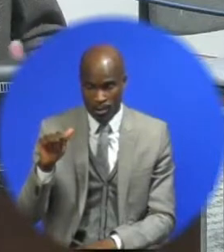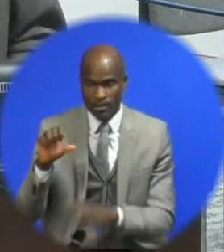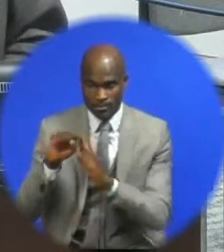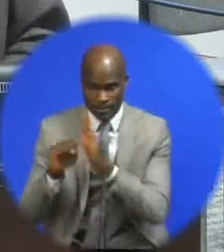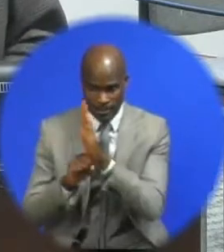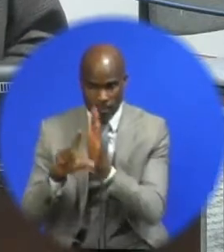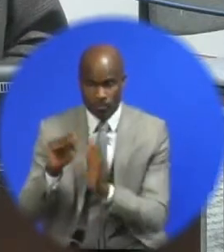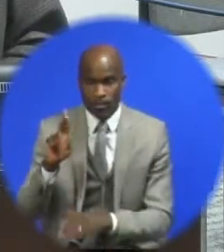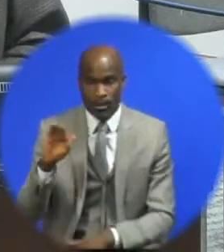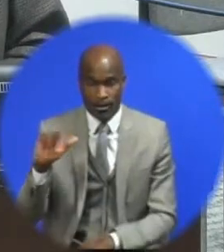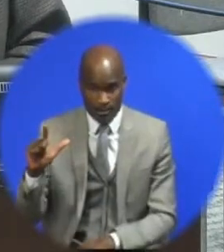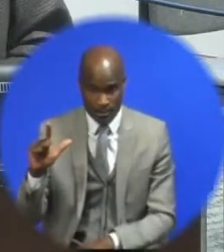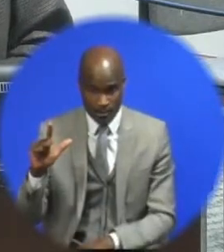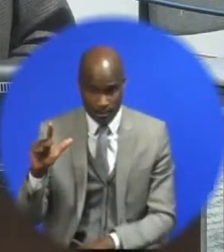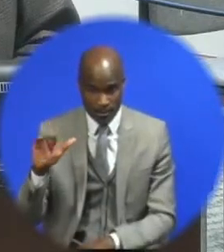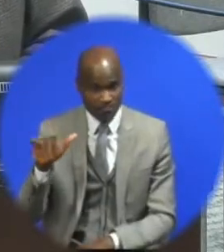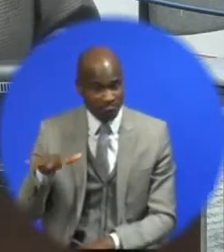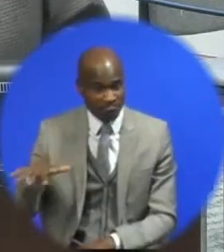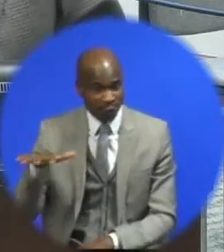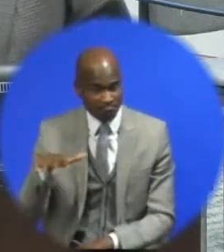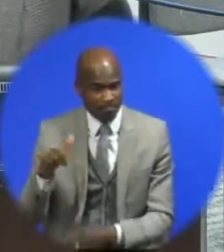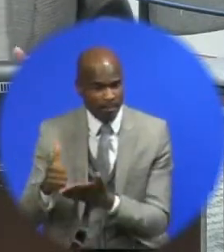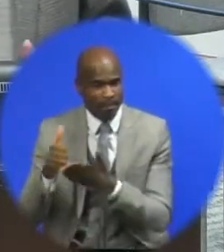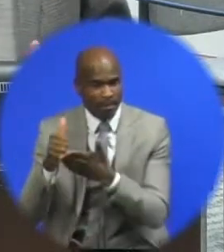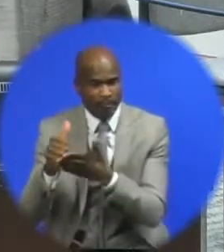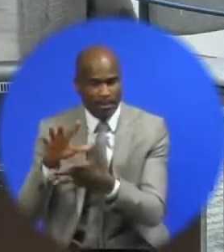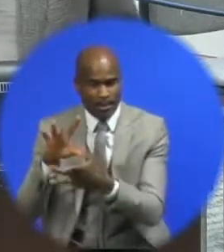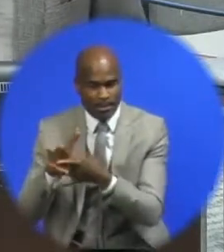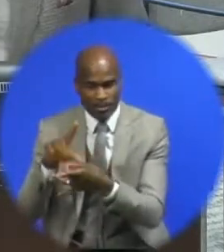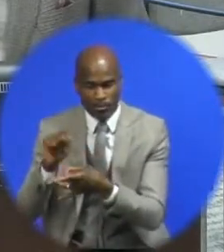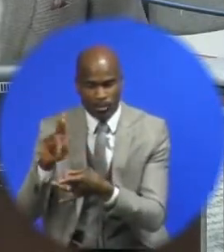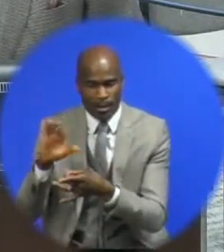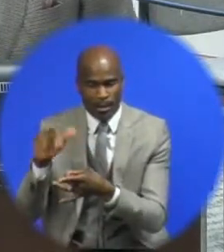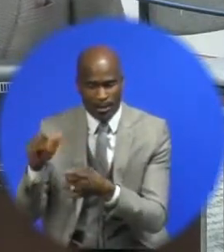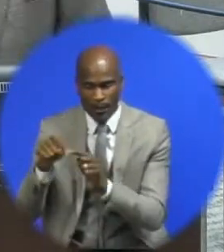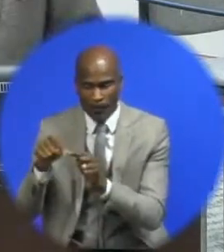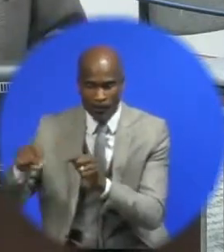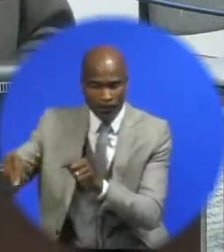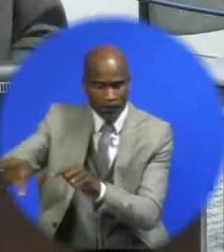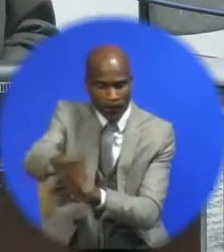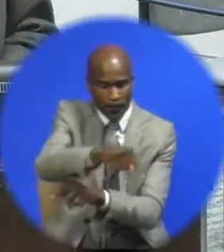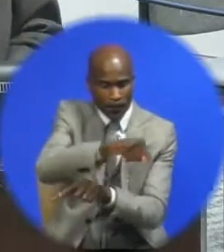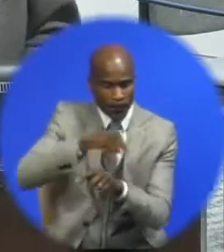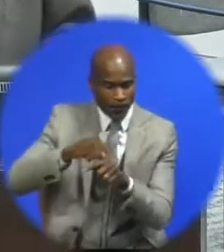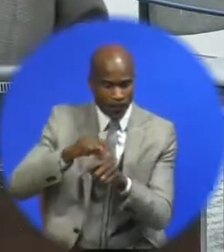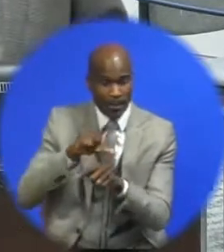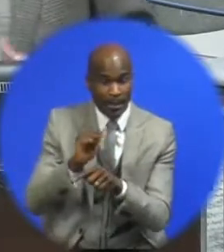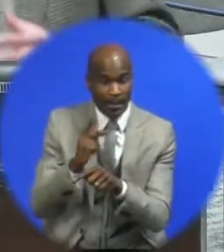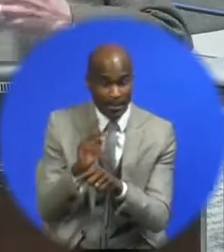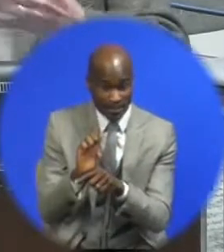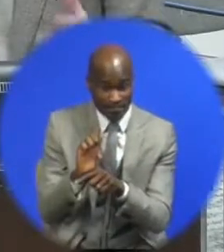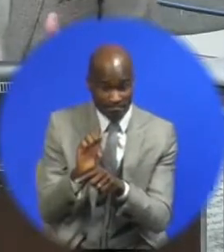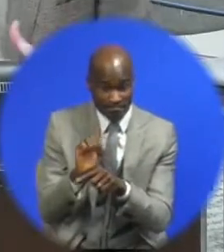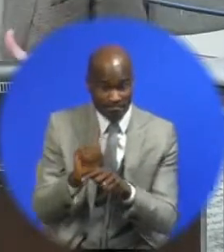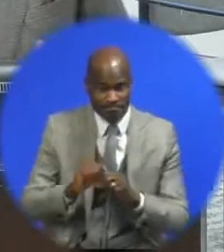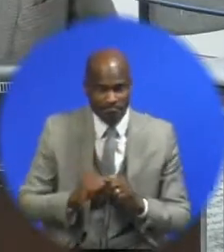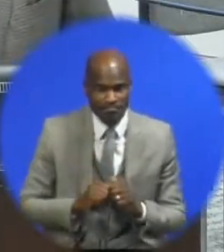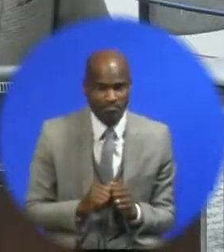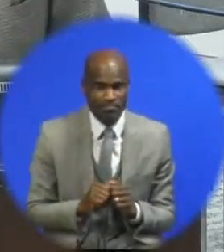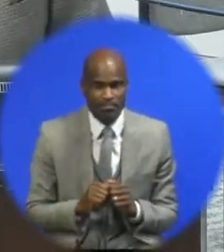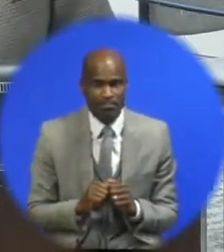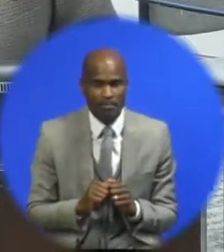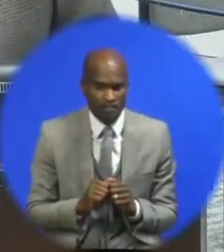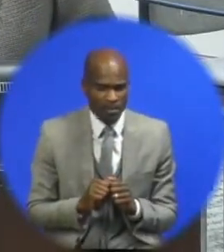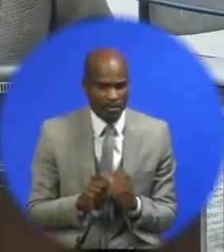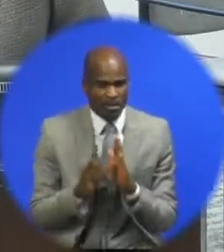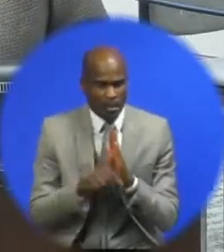the trail that goes around the lake. And then it'll come on up, and I'll talk a minute about some of the other parts